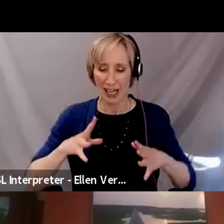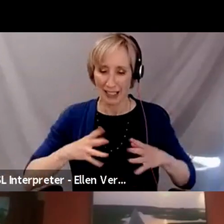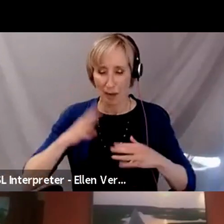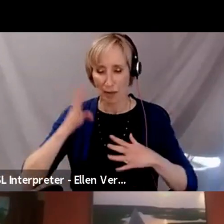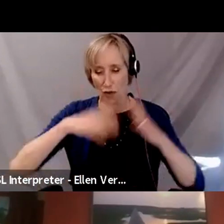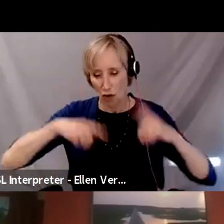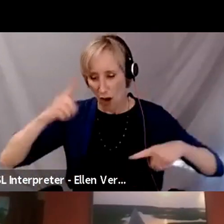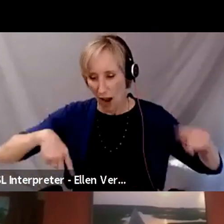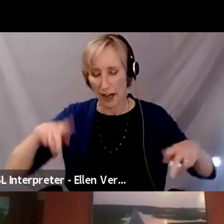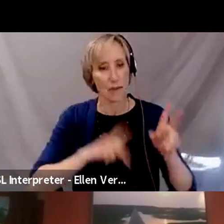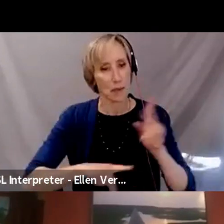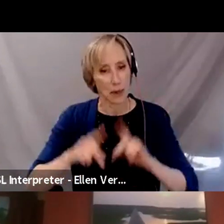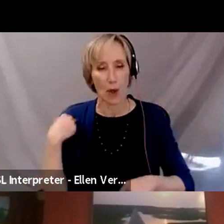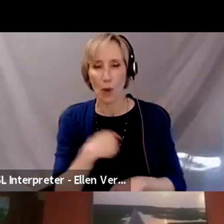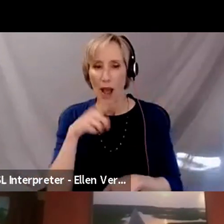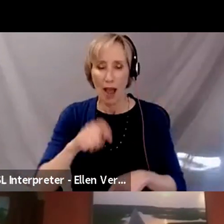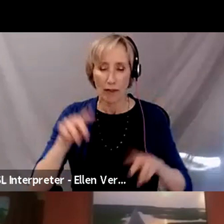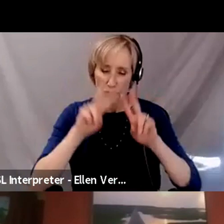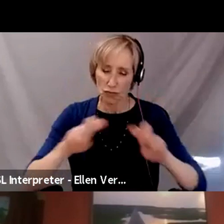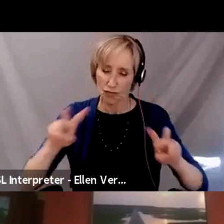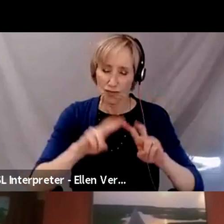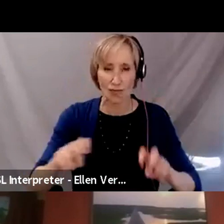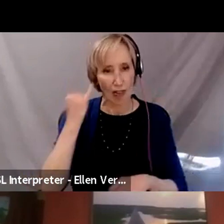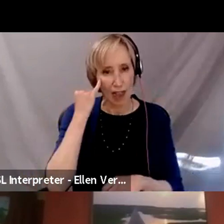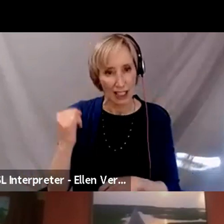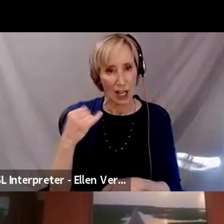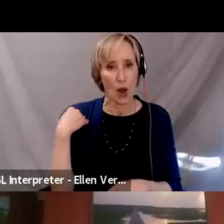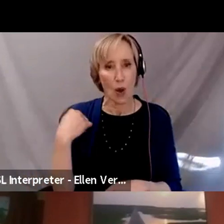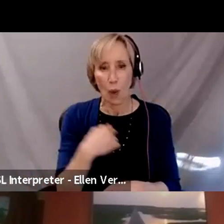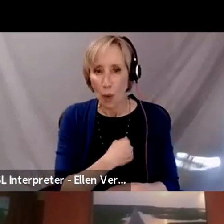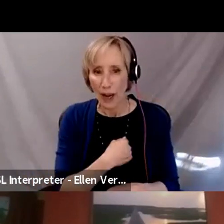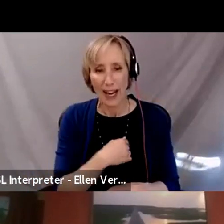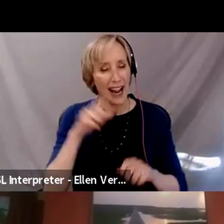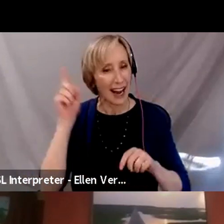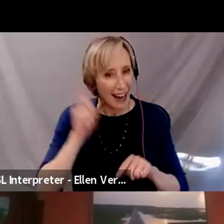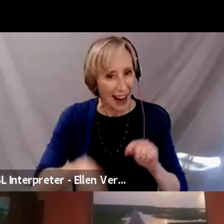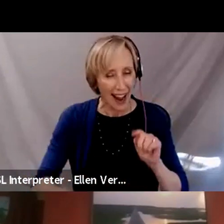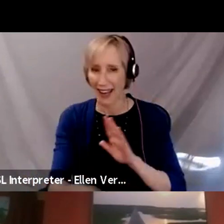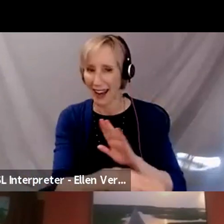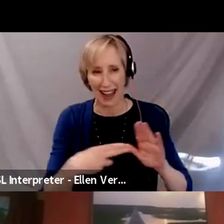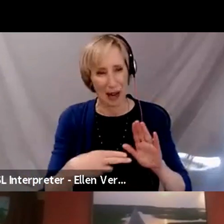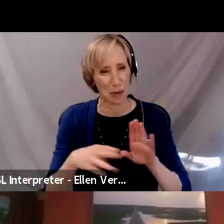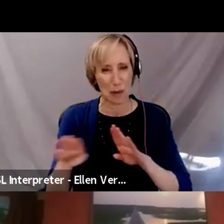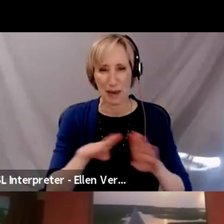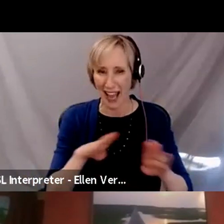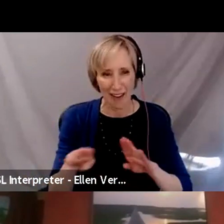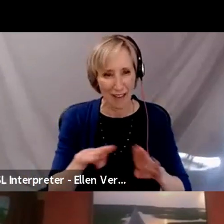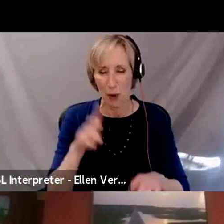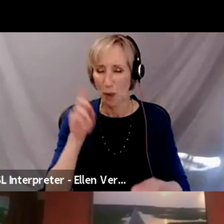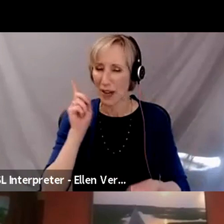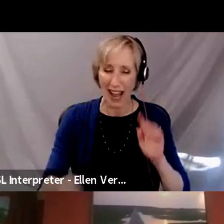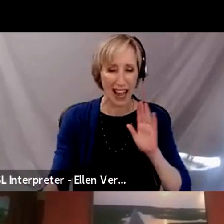we are deconstructing the idea that we can label behaviors socially or identities in this